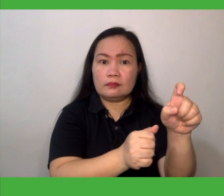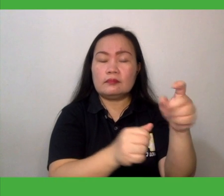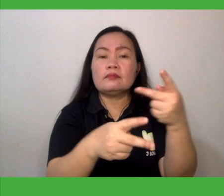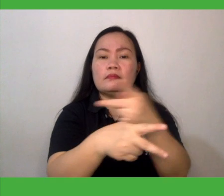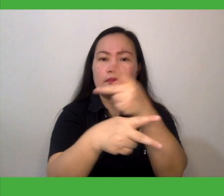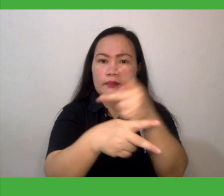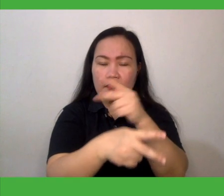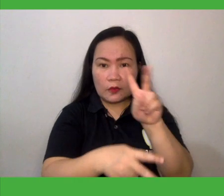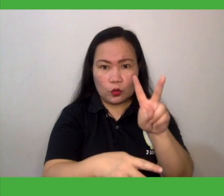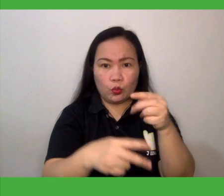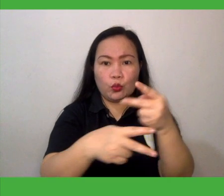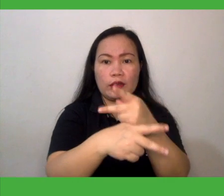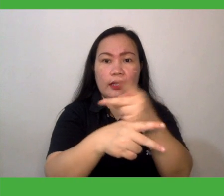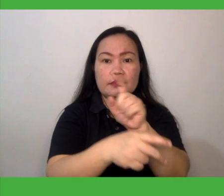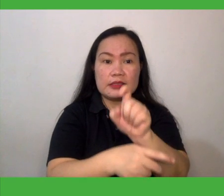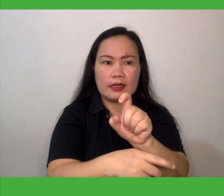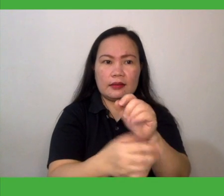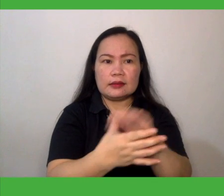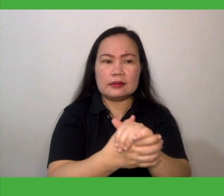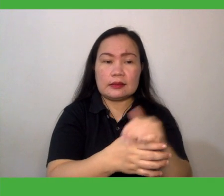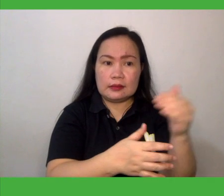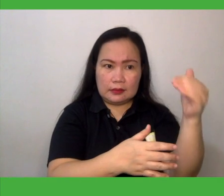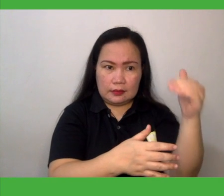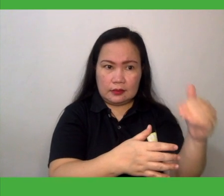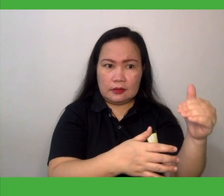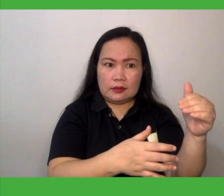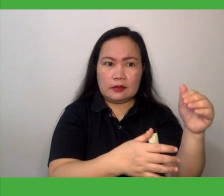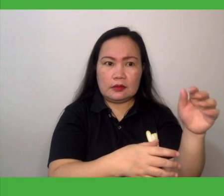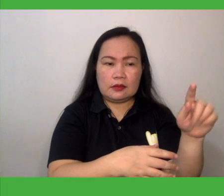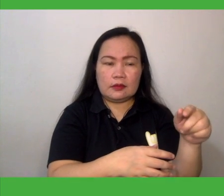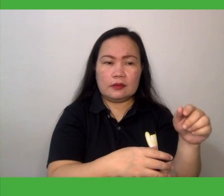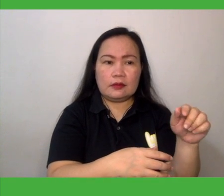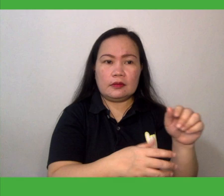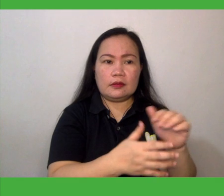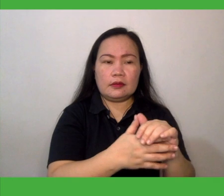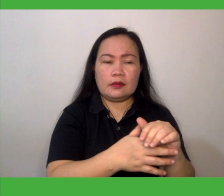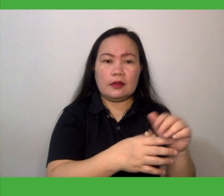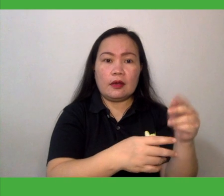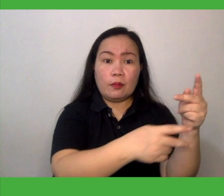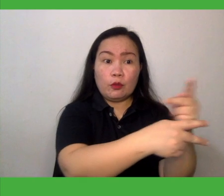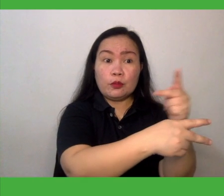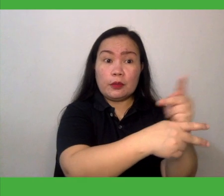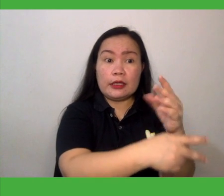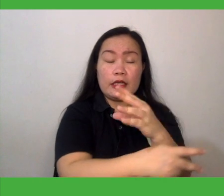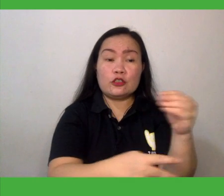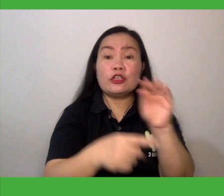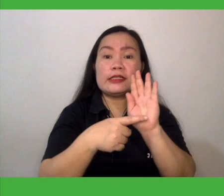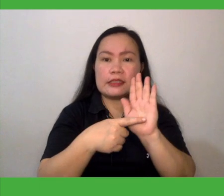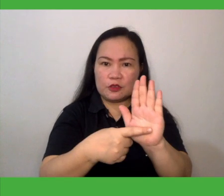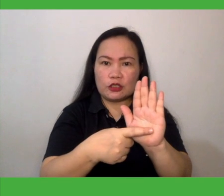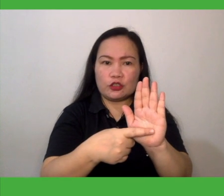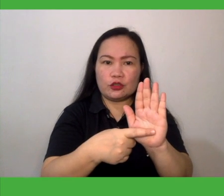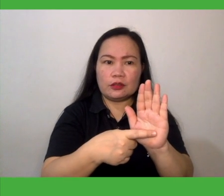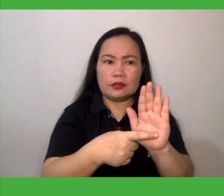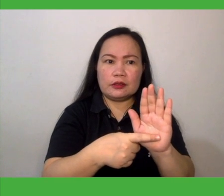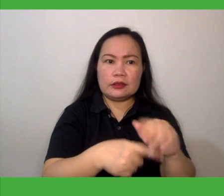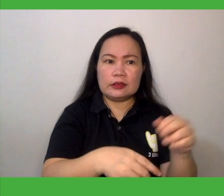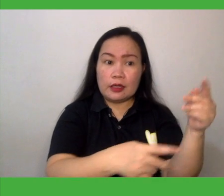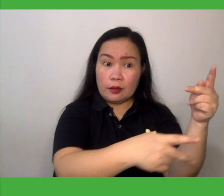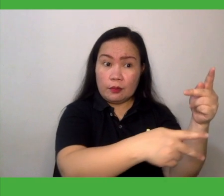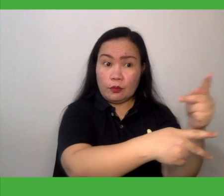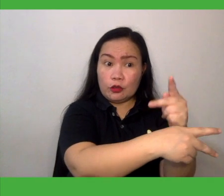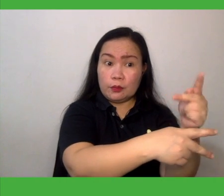so since magkatabi sila, that means multiplication. Okay, so eto multiplication, may multiplication ka